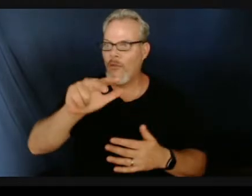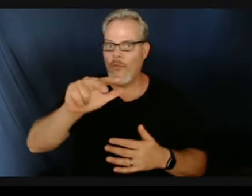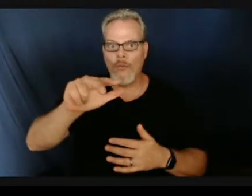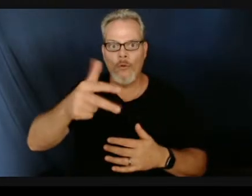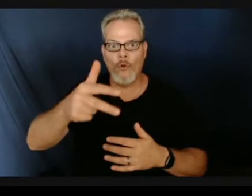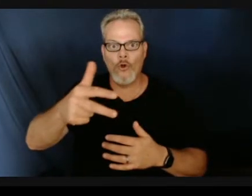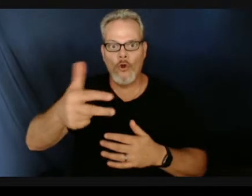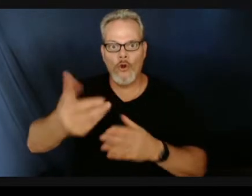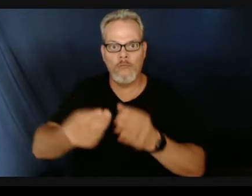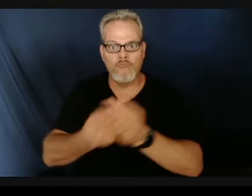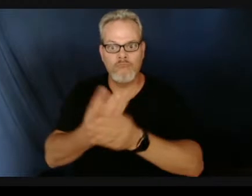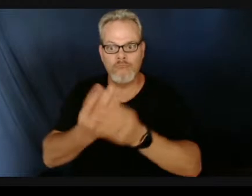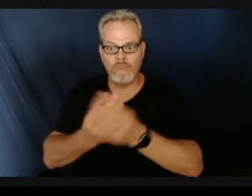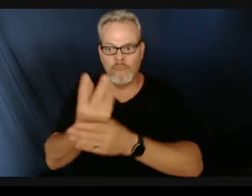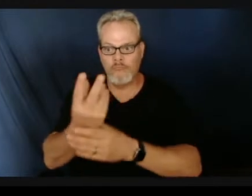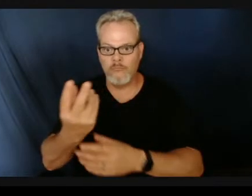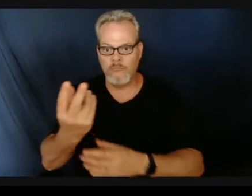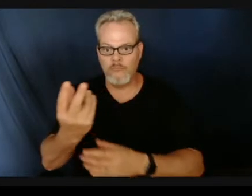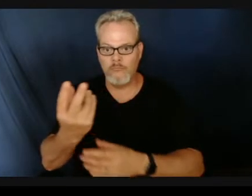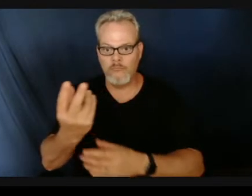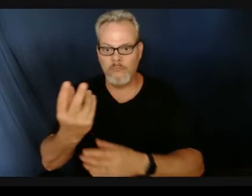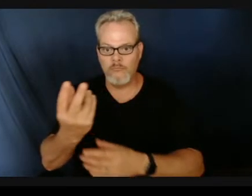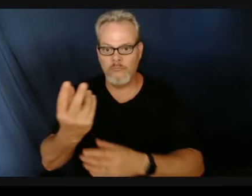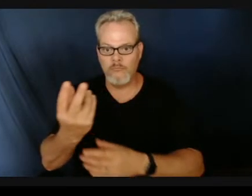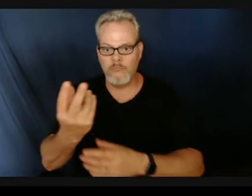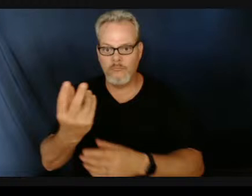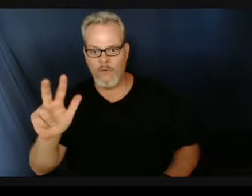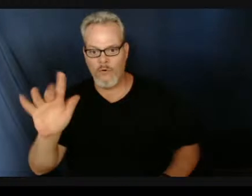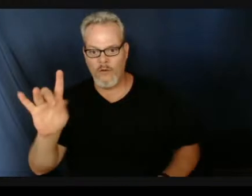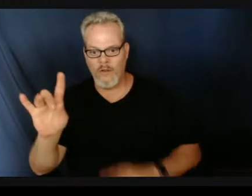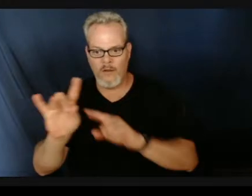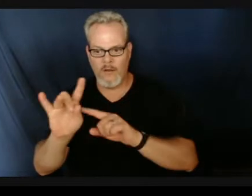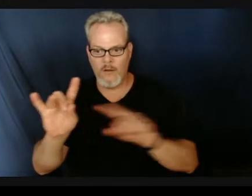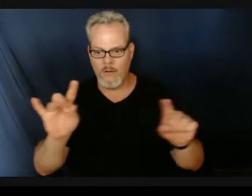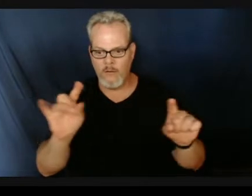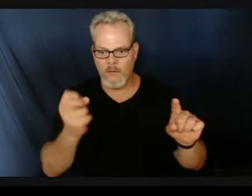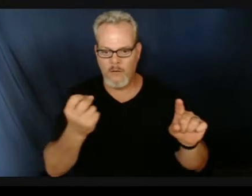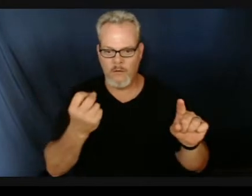to 12:45. The fourth one,